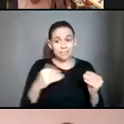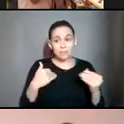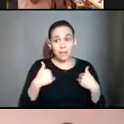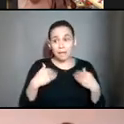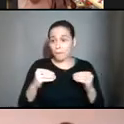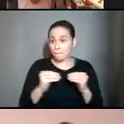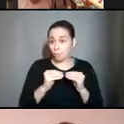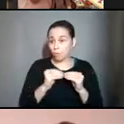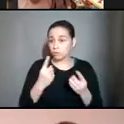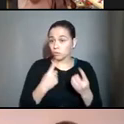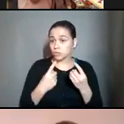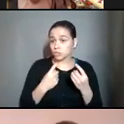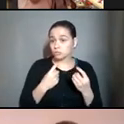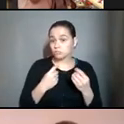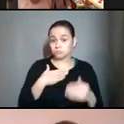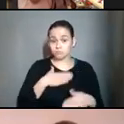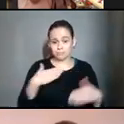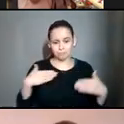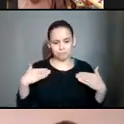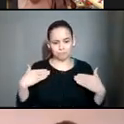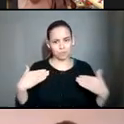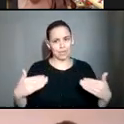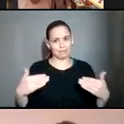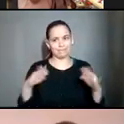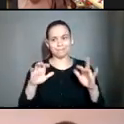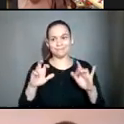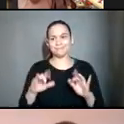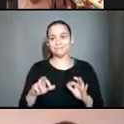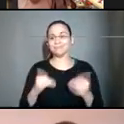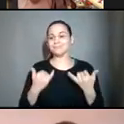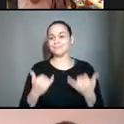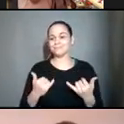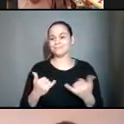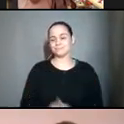to answer, please go ahead and type that in for us.